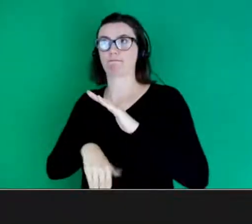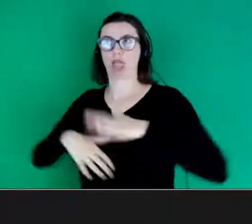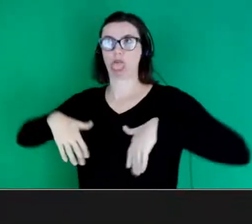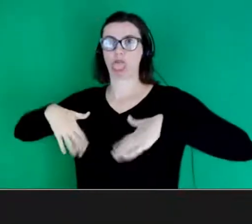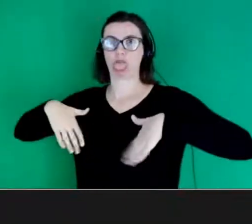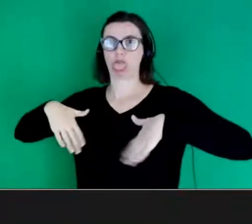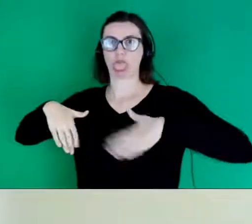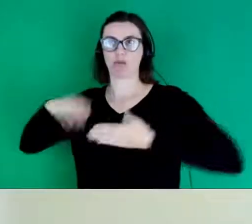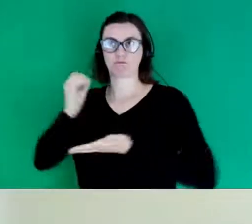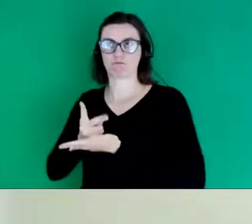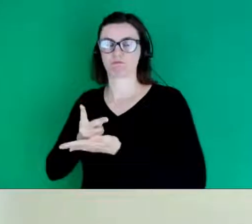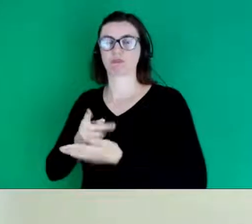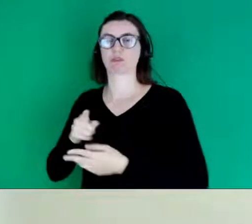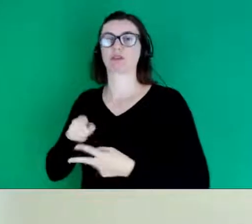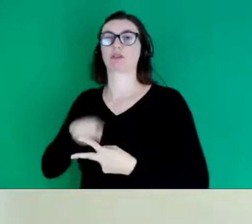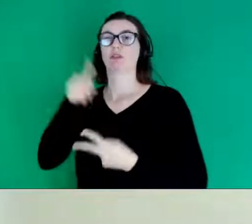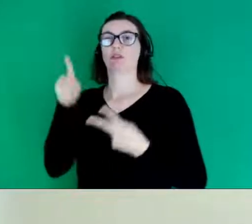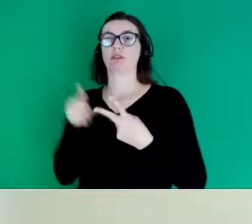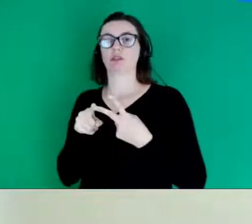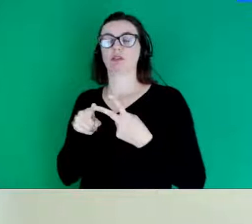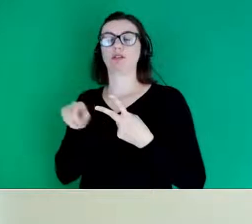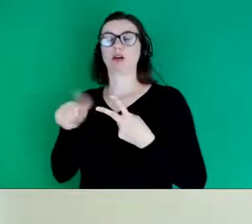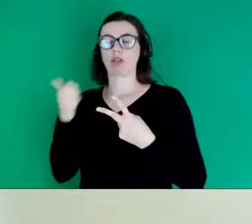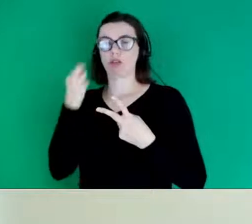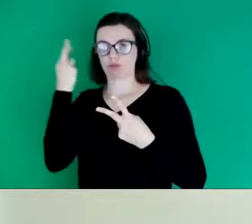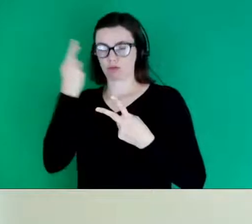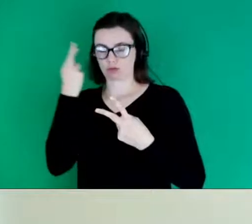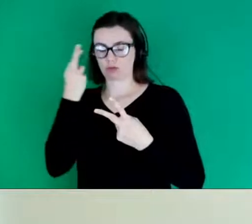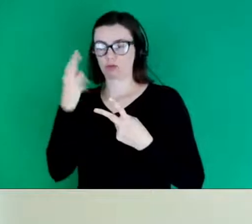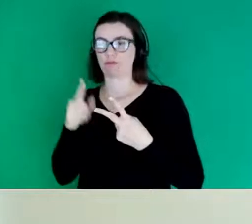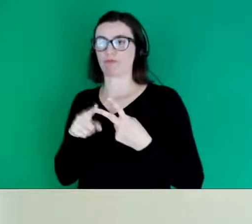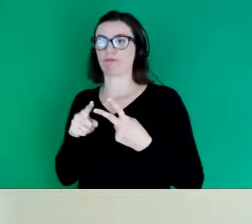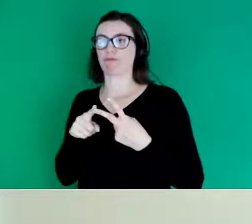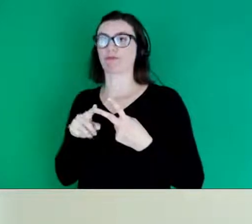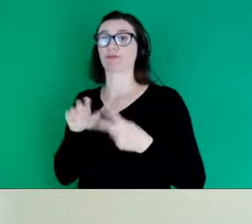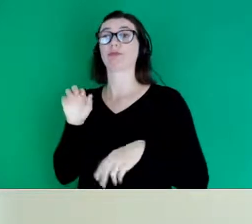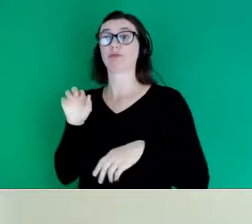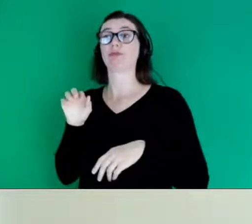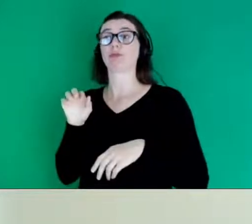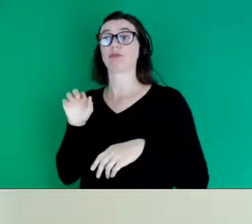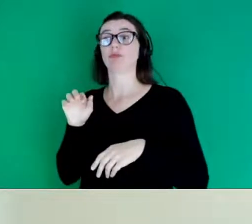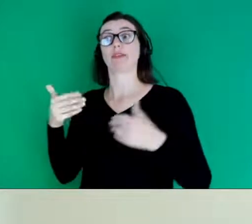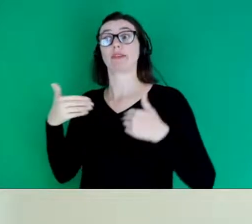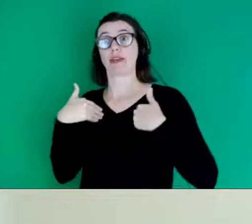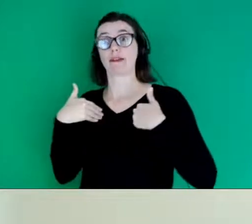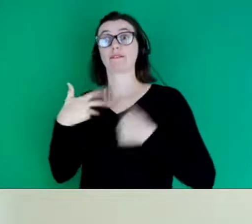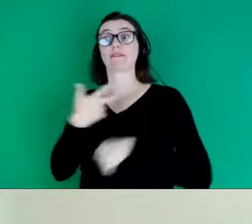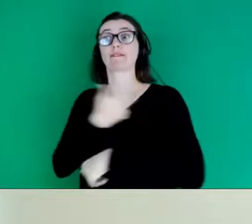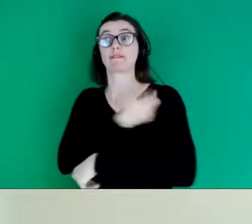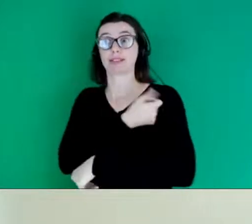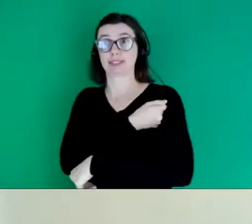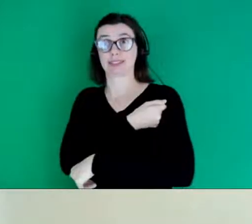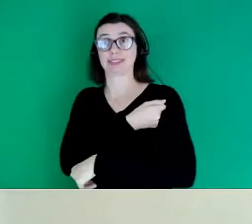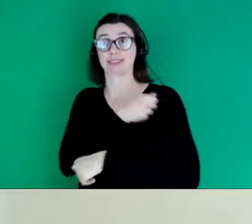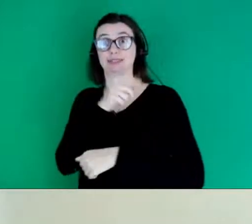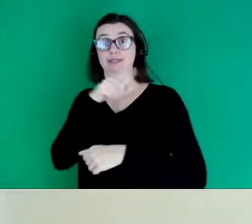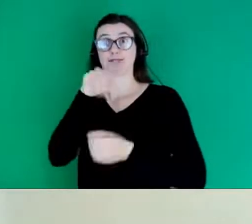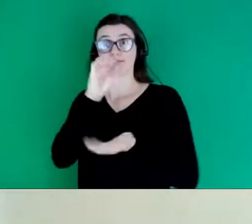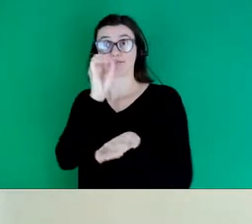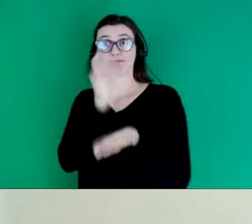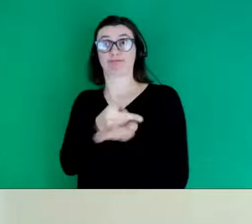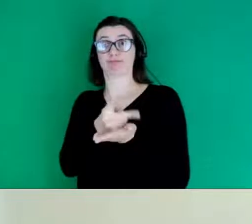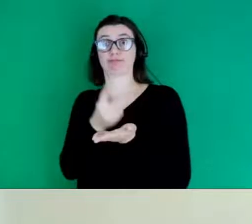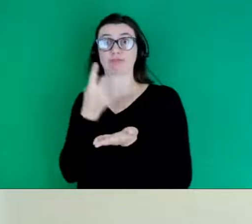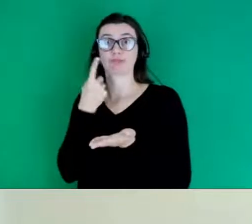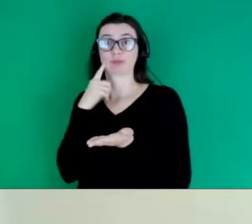And the other reason is that when we have these vaccines authorized on an emergency